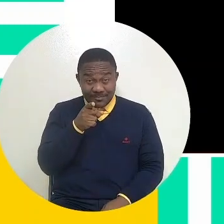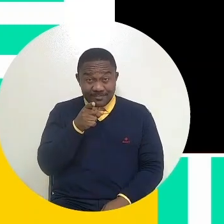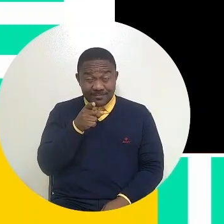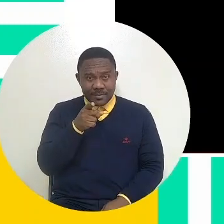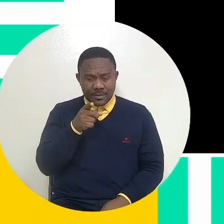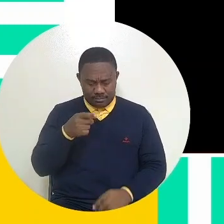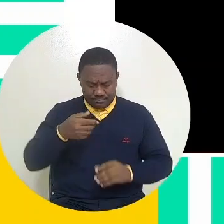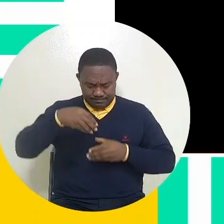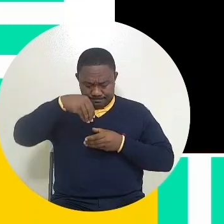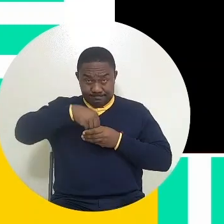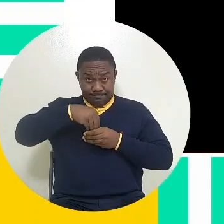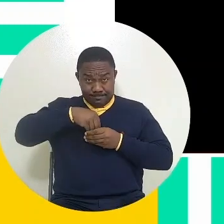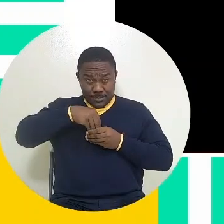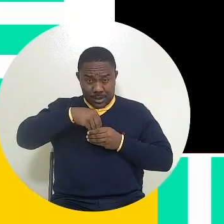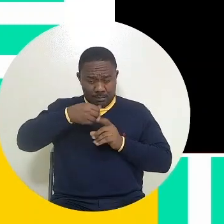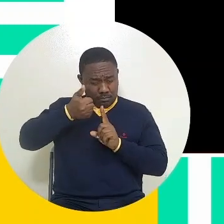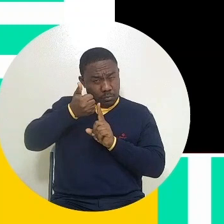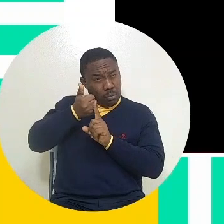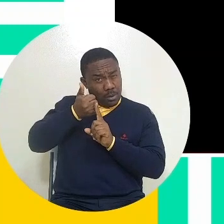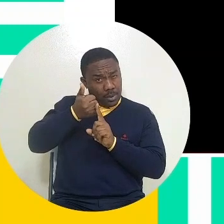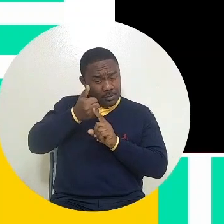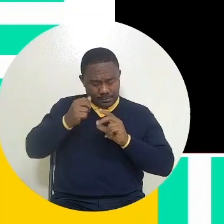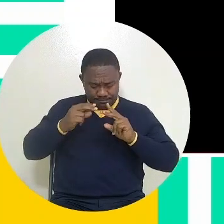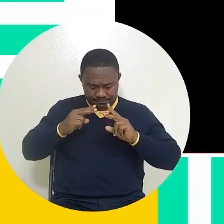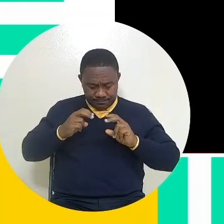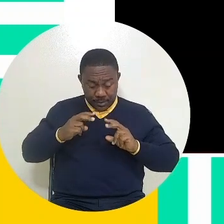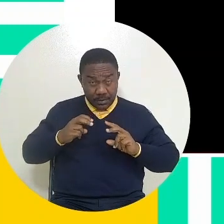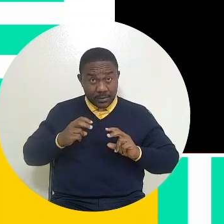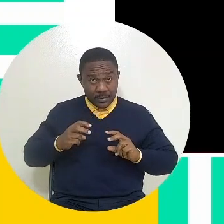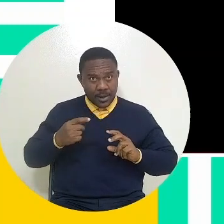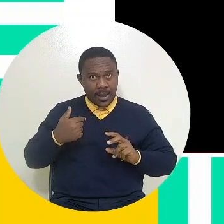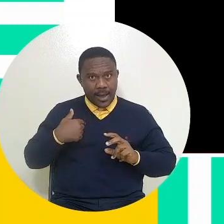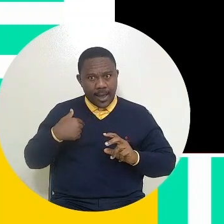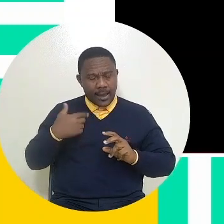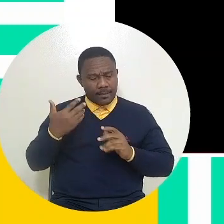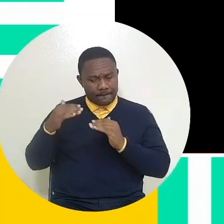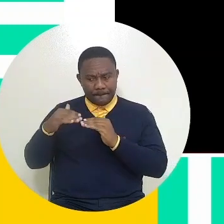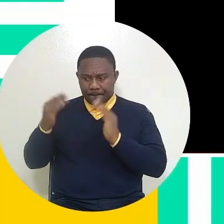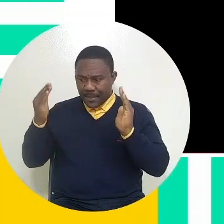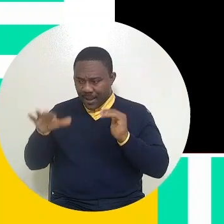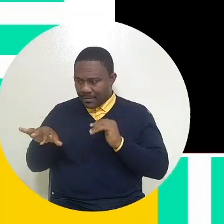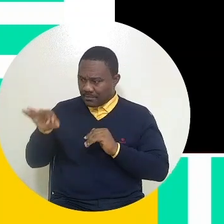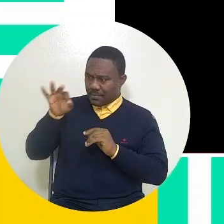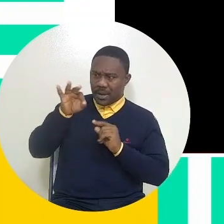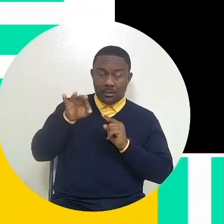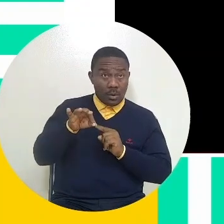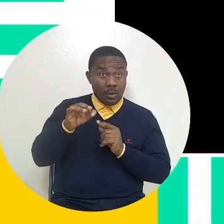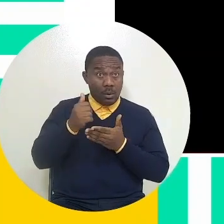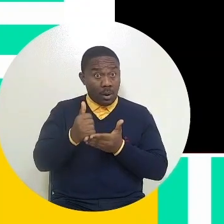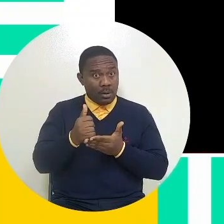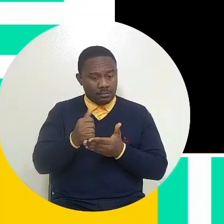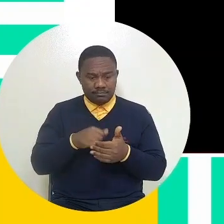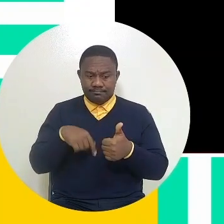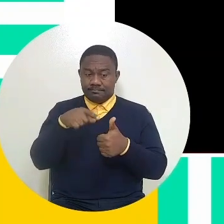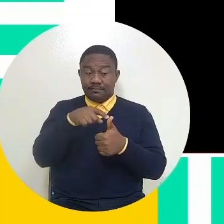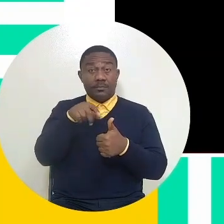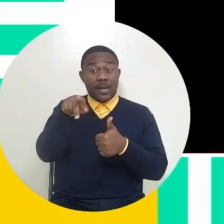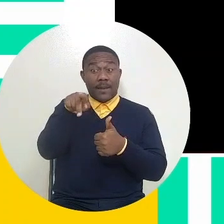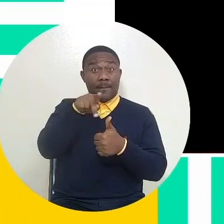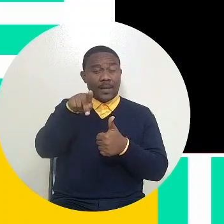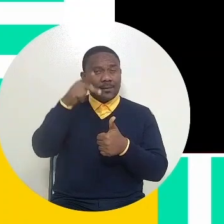you, is building you yourself. So let's look at the missing piece that I discovered past 10 years ago, is P,